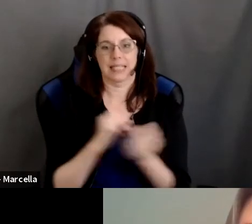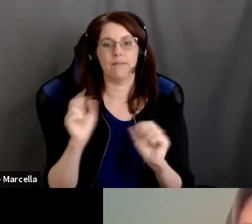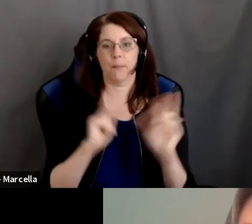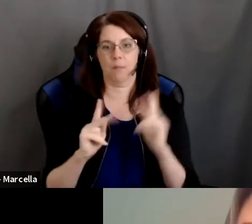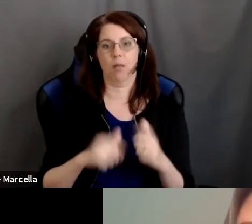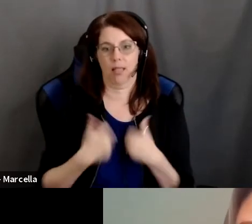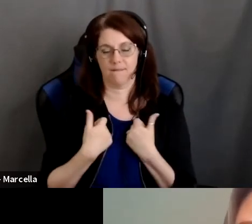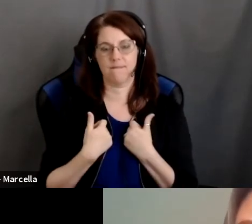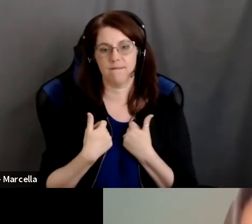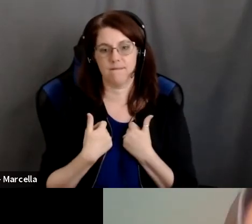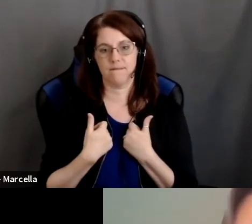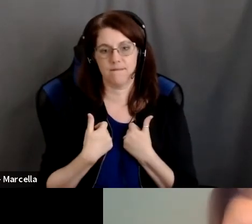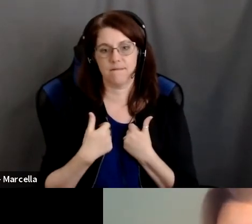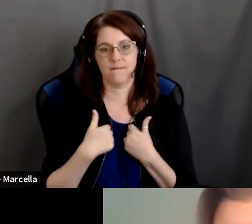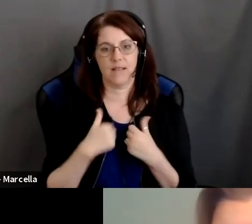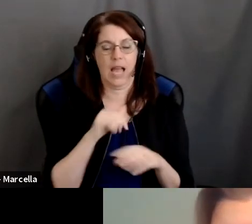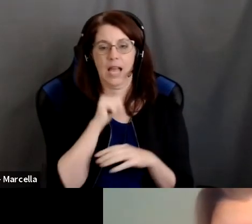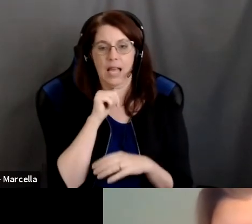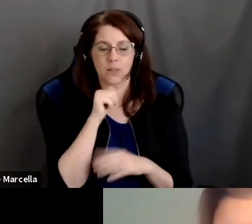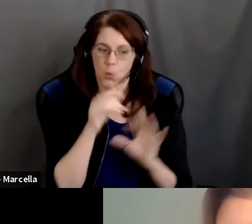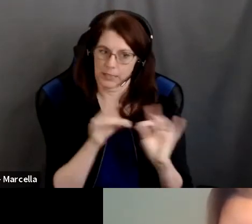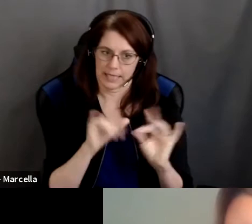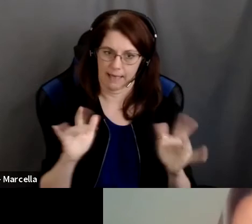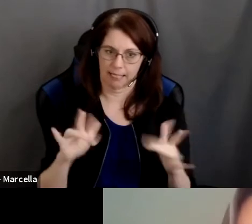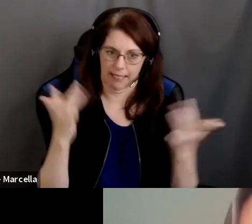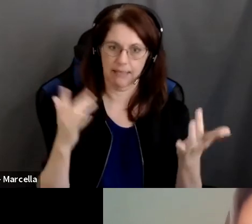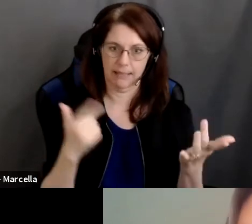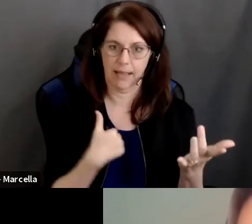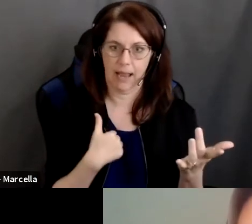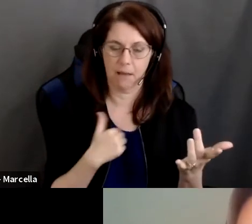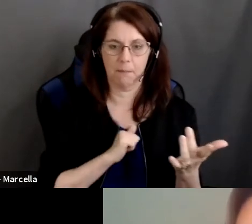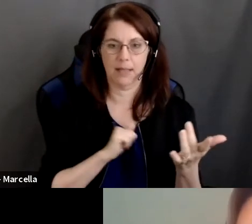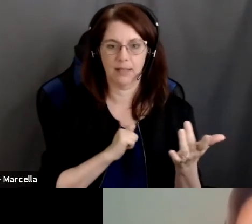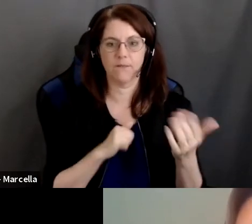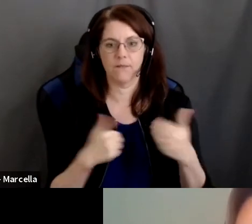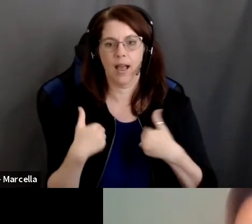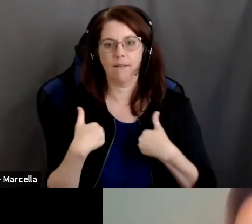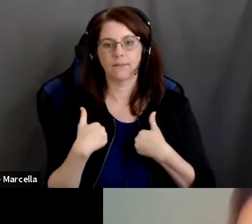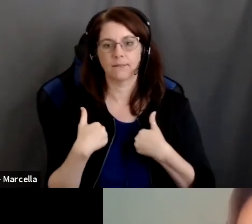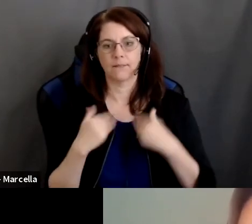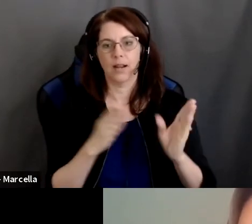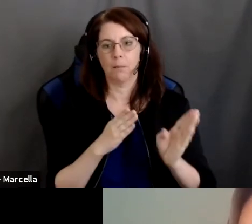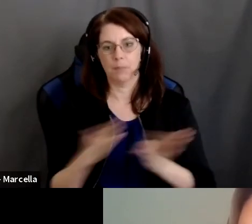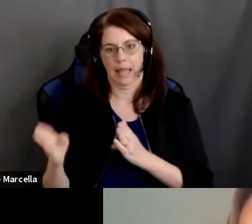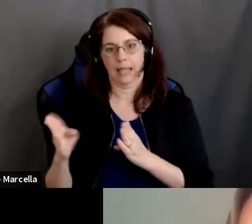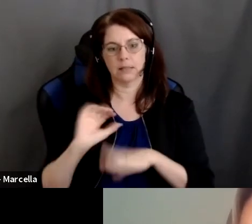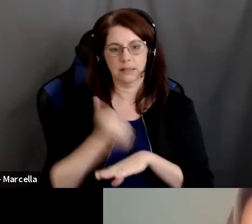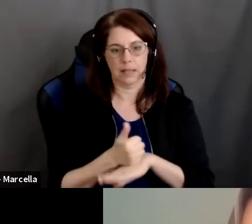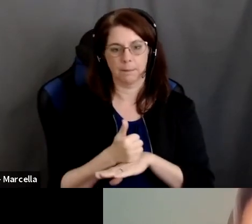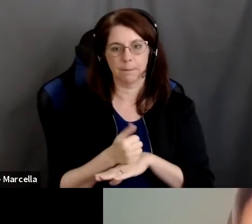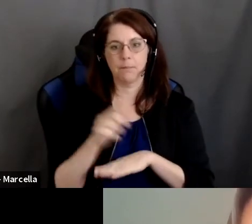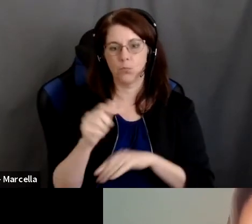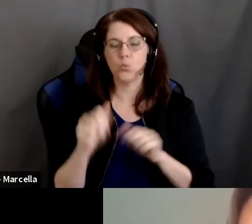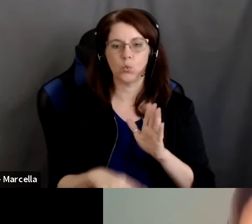lives. And I don't say that lightly. And I myself have plans like this in place. You can